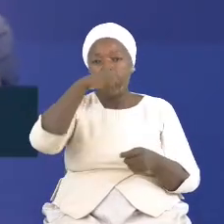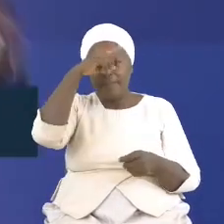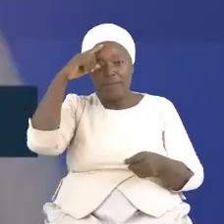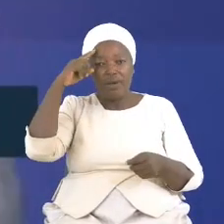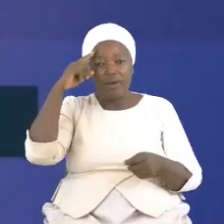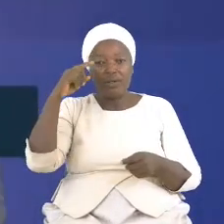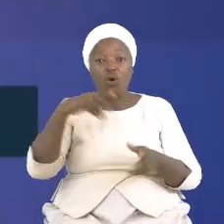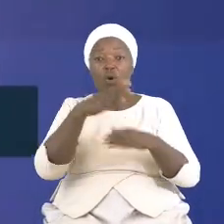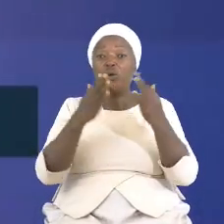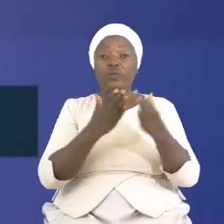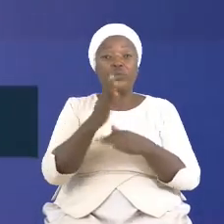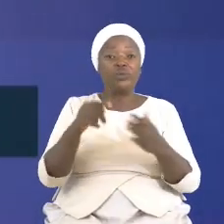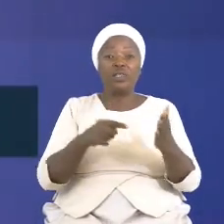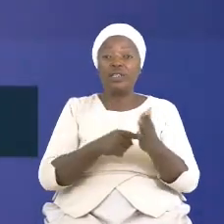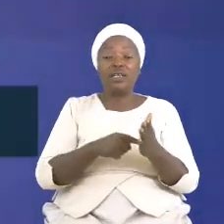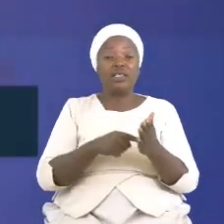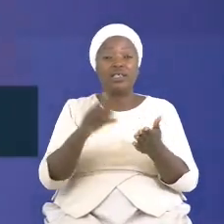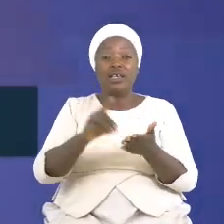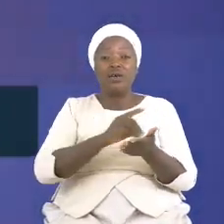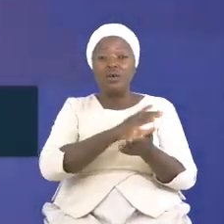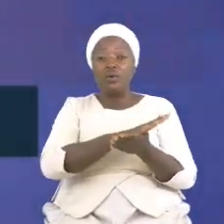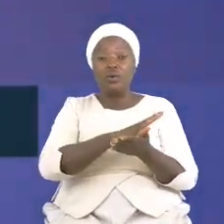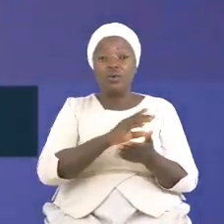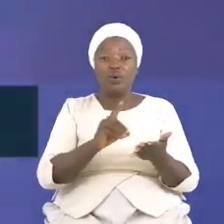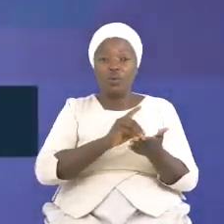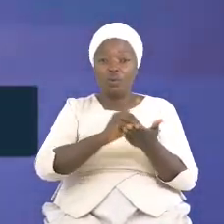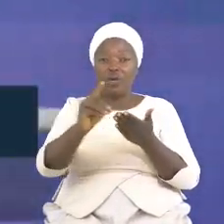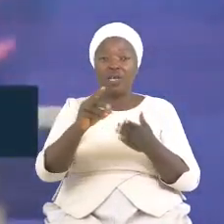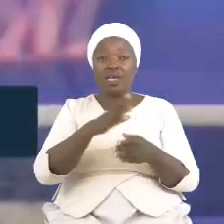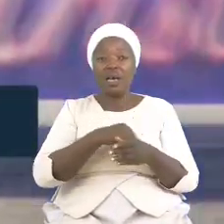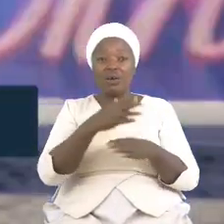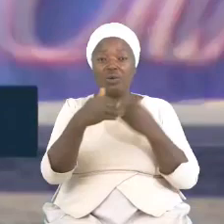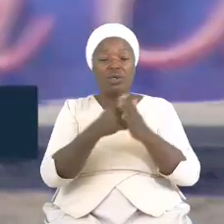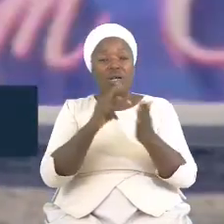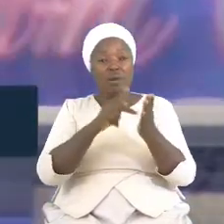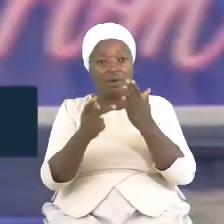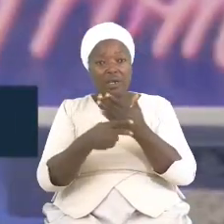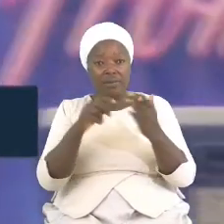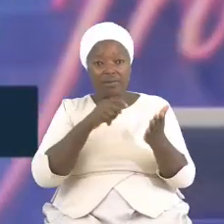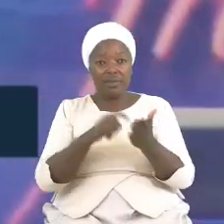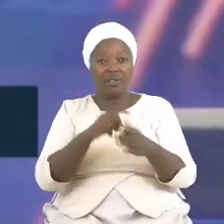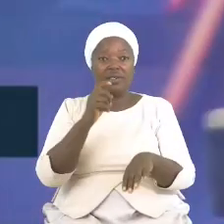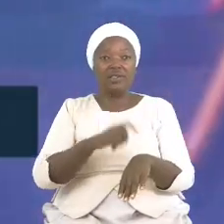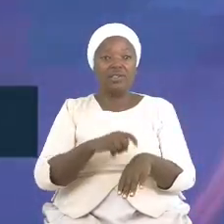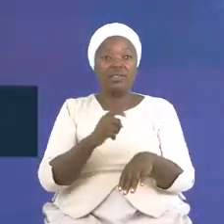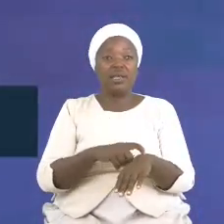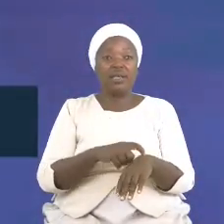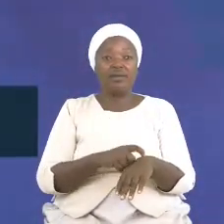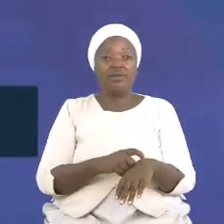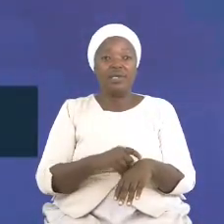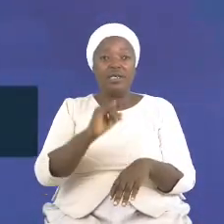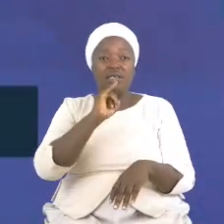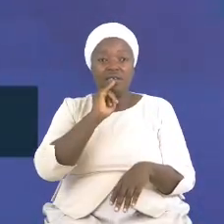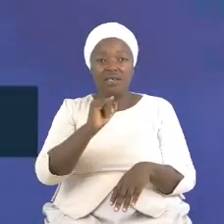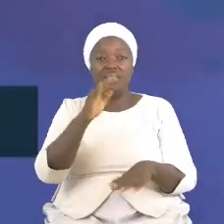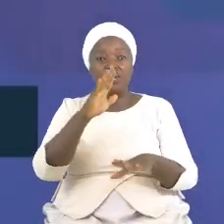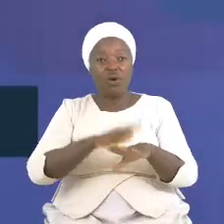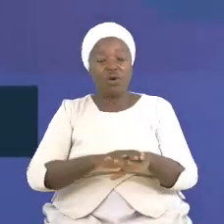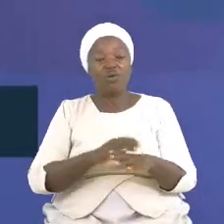week, this whole crusade, the global crusade this time, is on